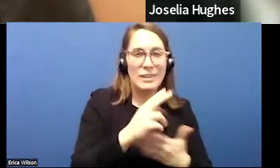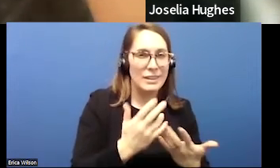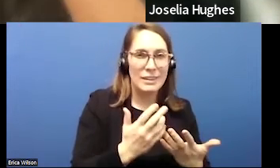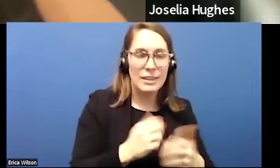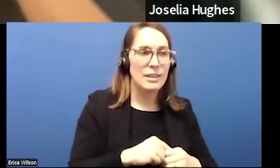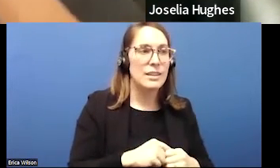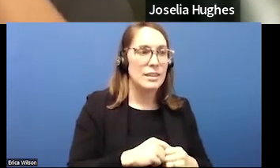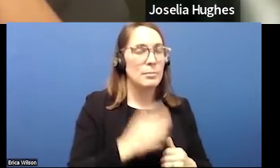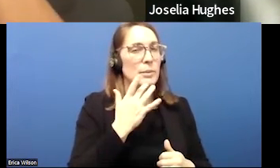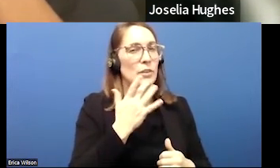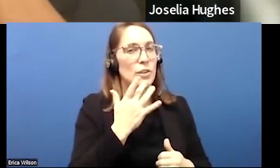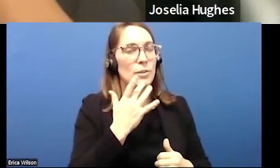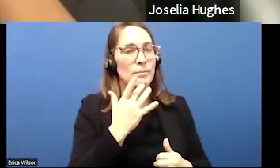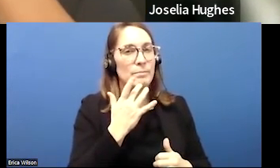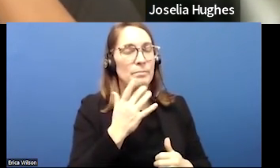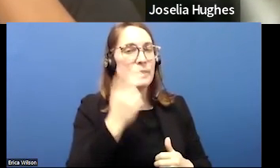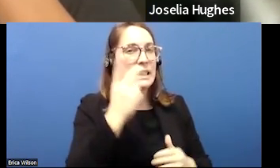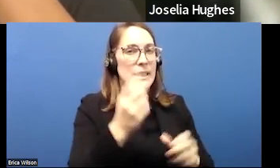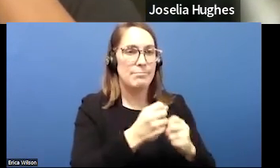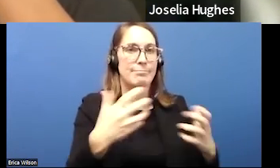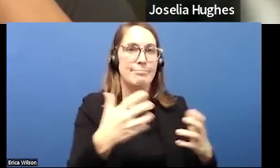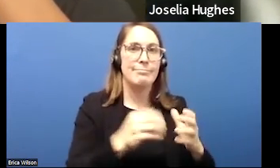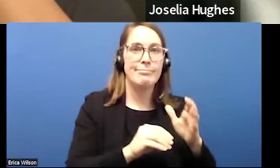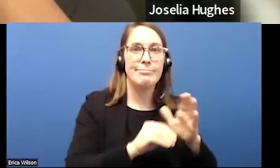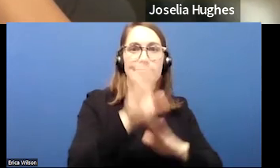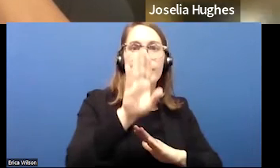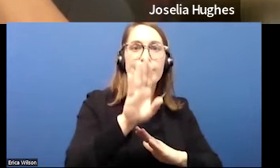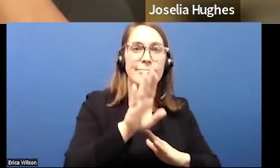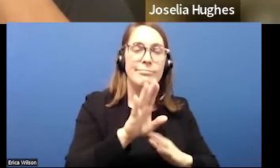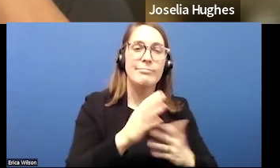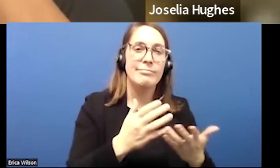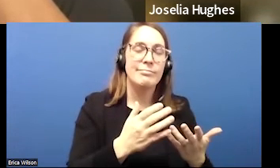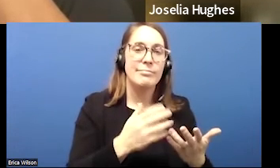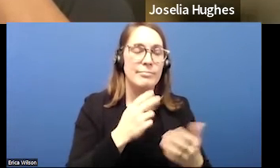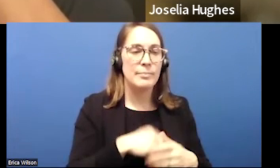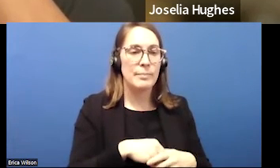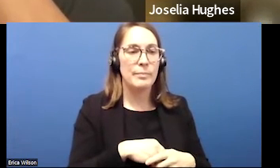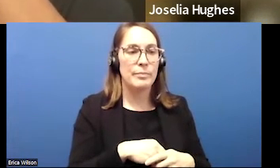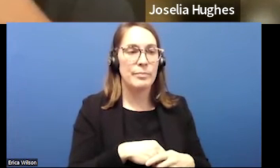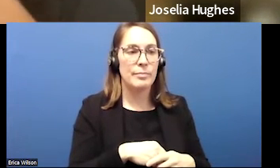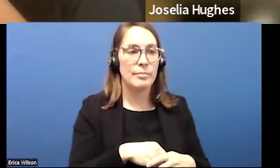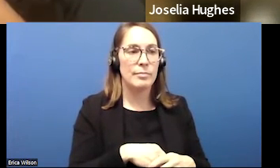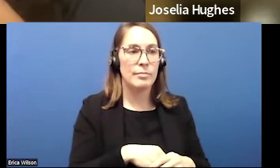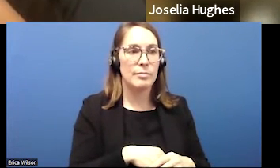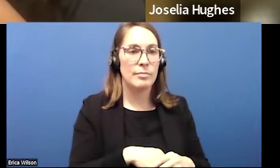spaces is where I would like to see it grow or feel it grow. Mhm.